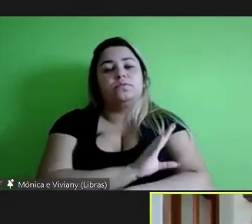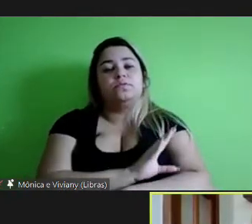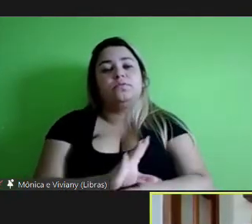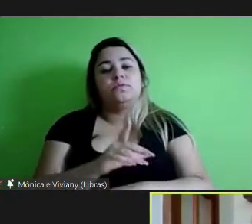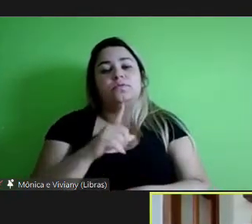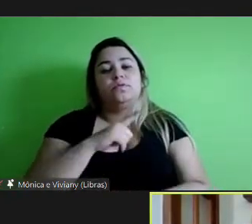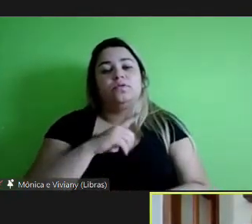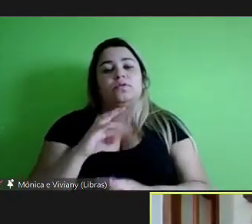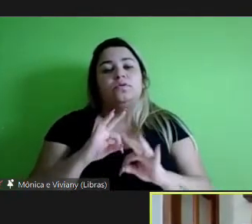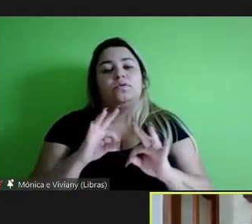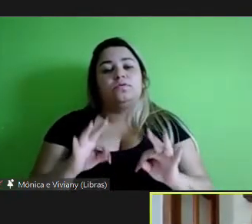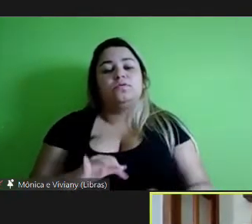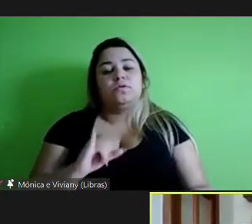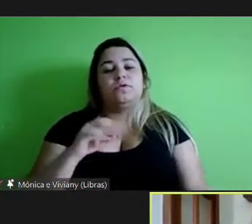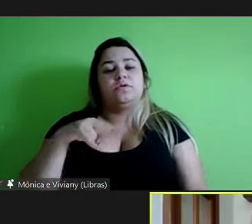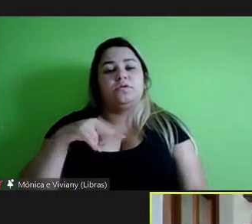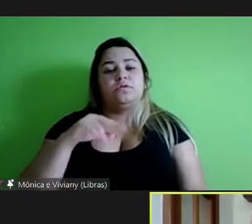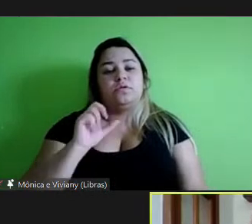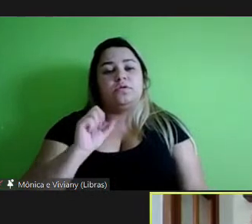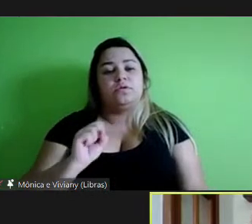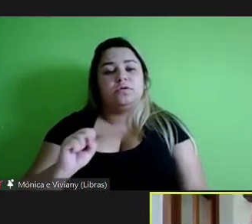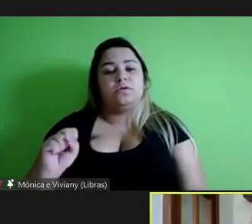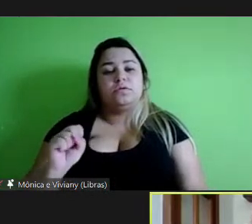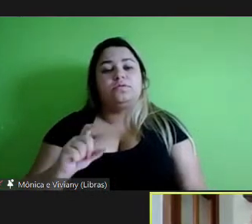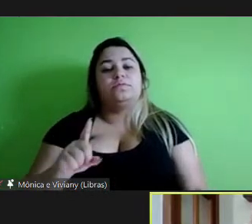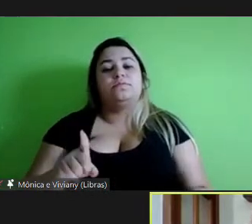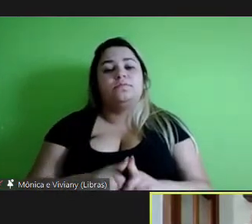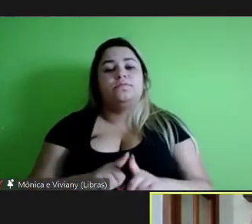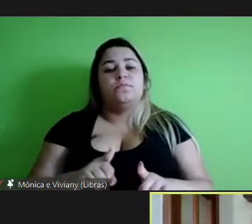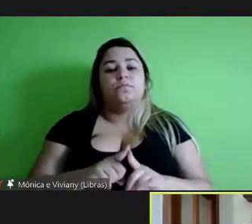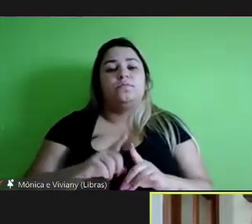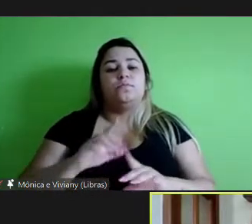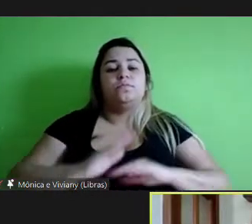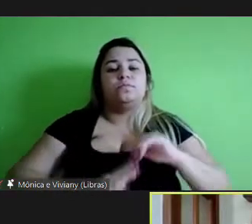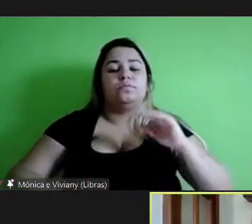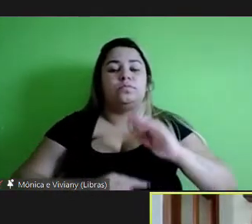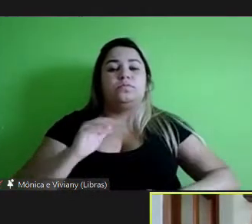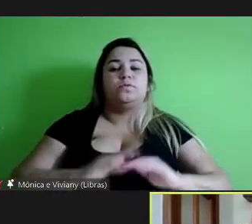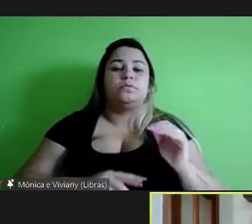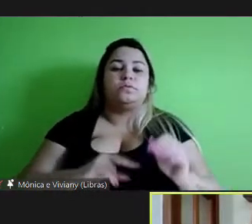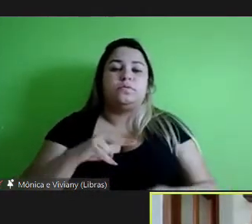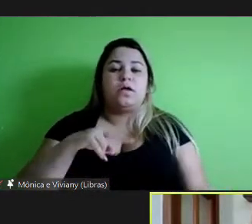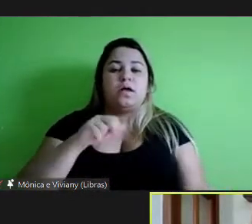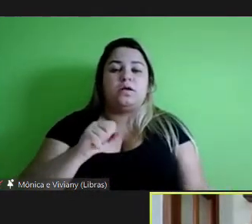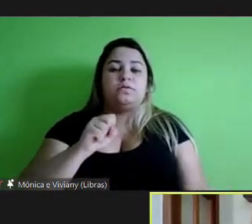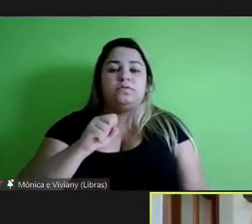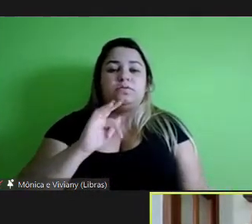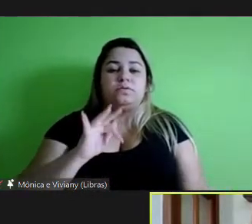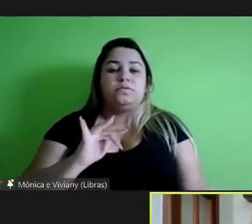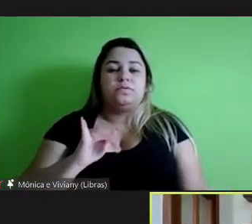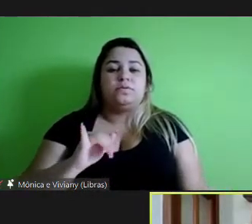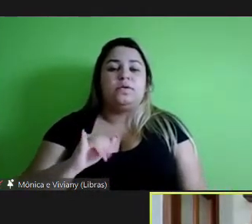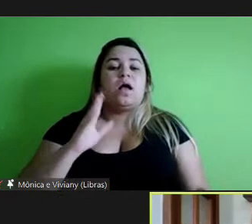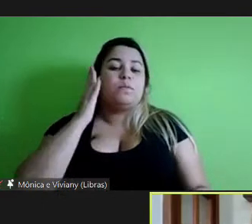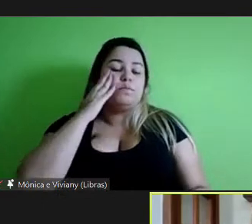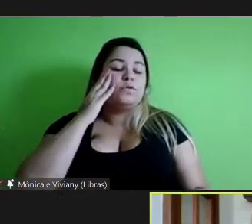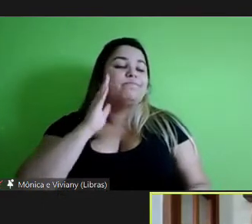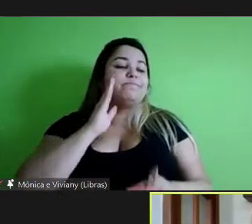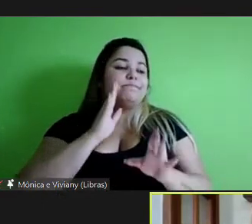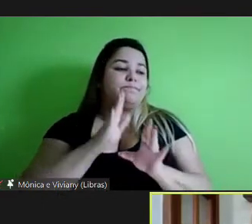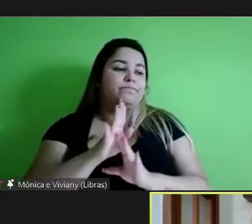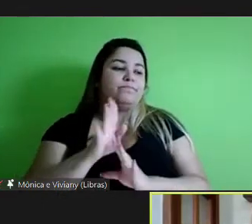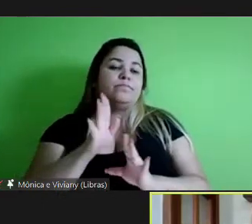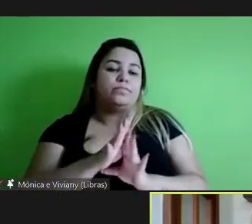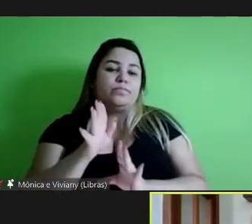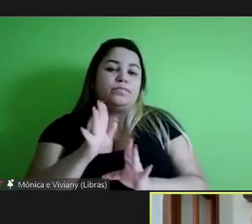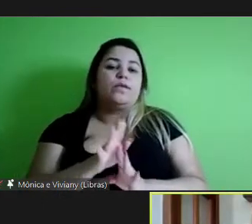course as a technician from INSS and professionals from NACE to be able to orient